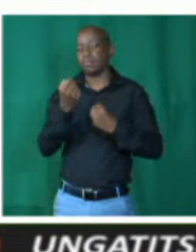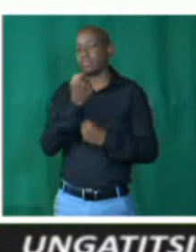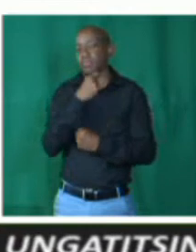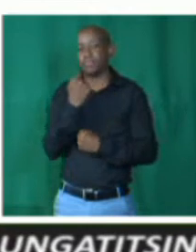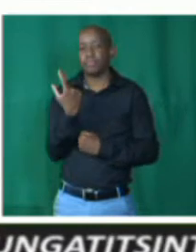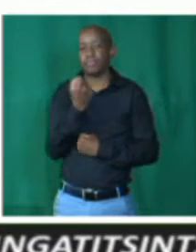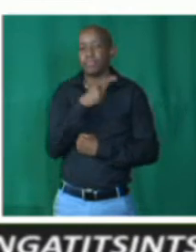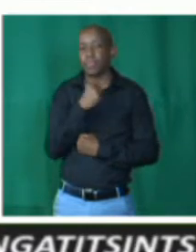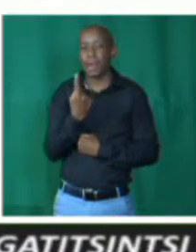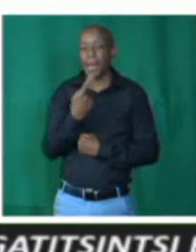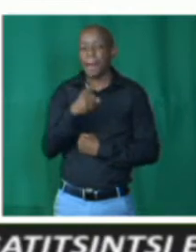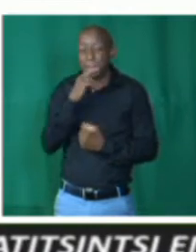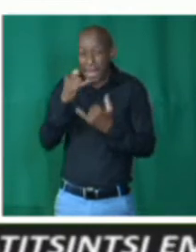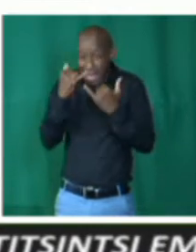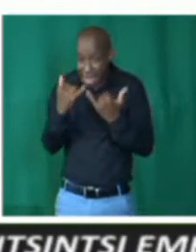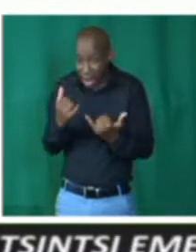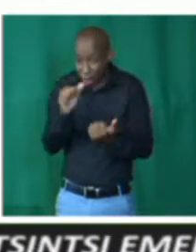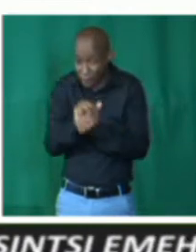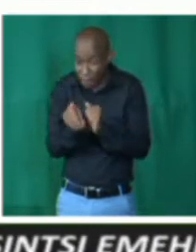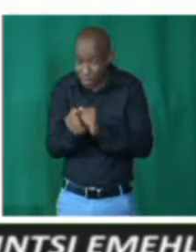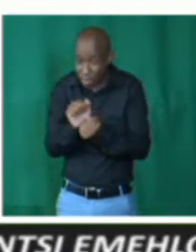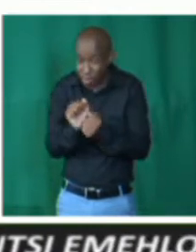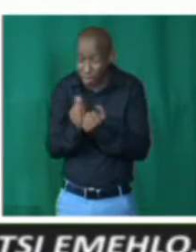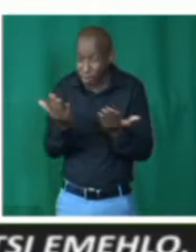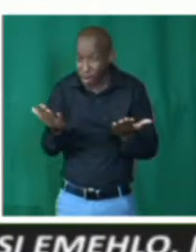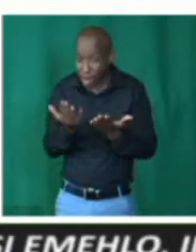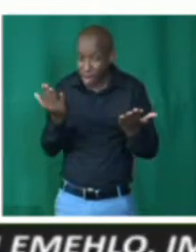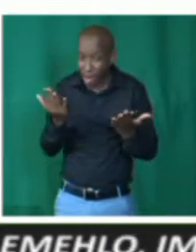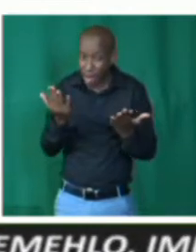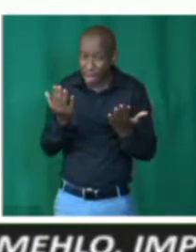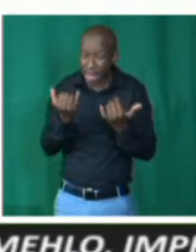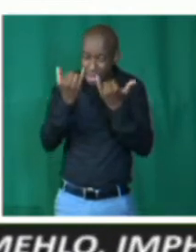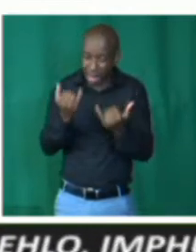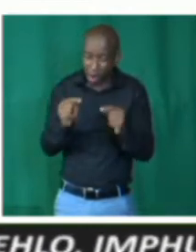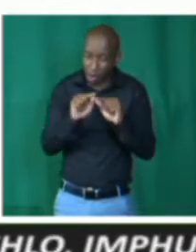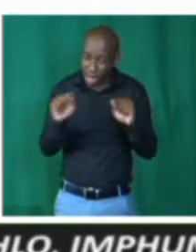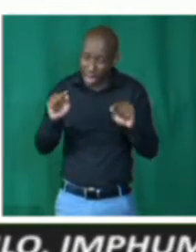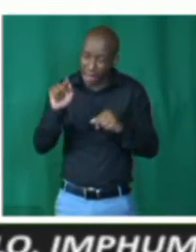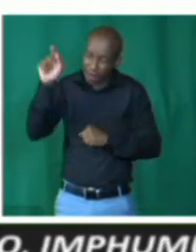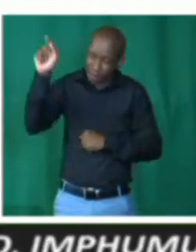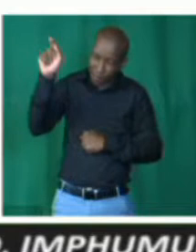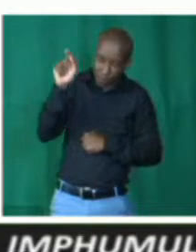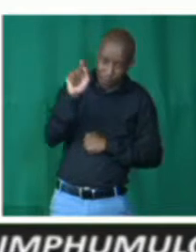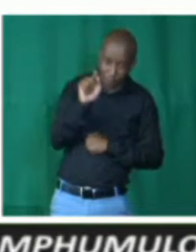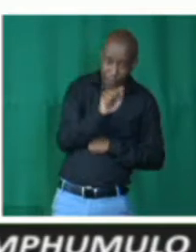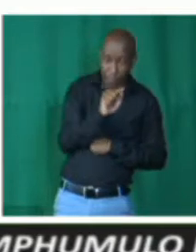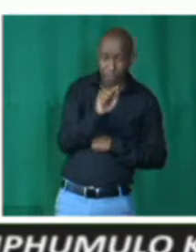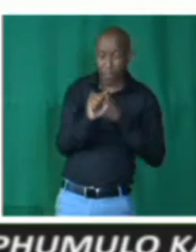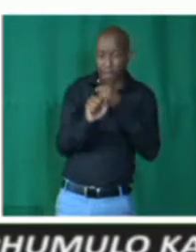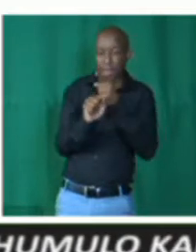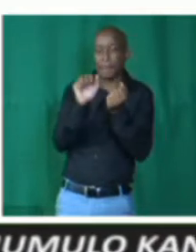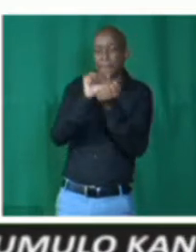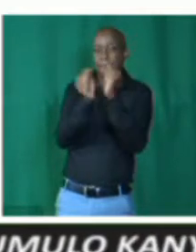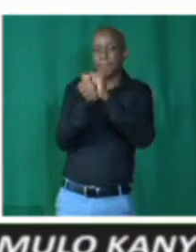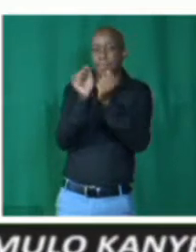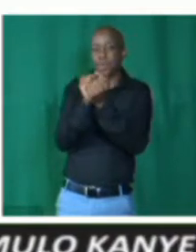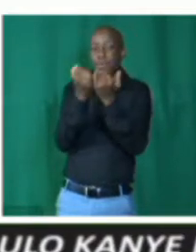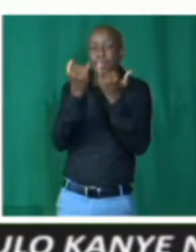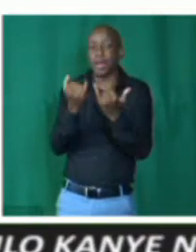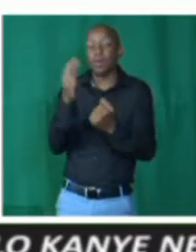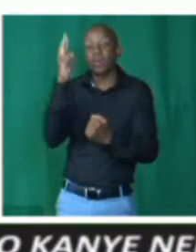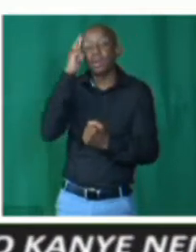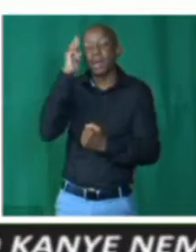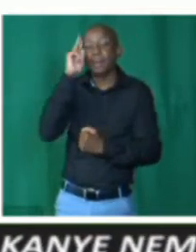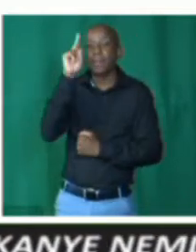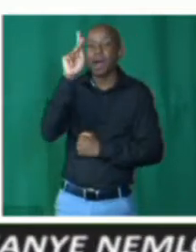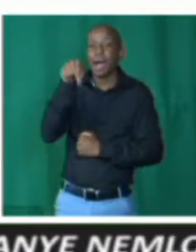But slanting lines need the idea of what? Of Pythagoras rule. So let me try and remind you what